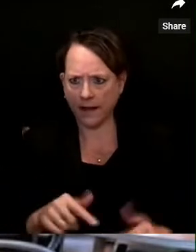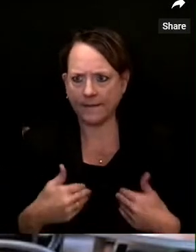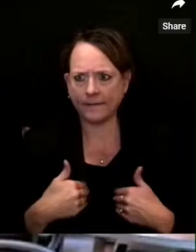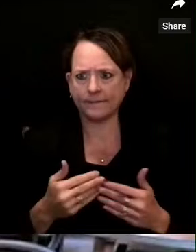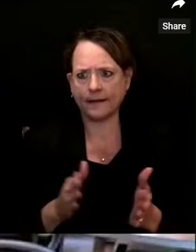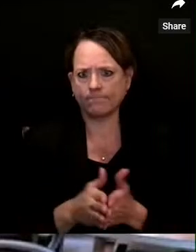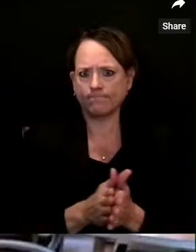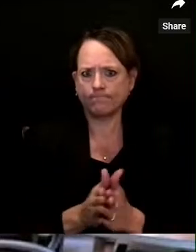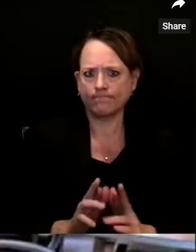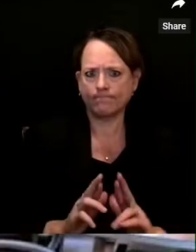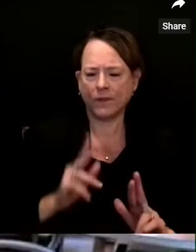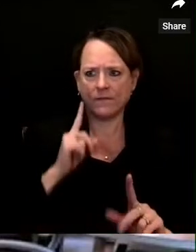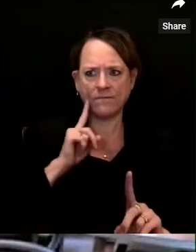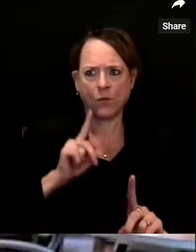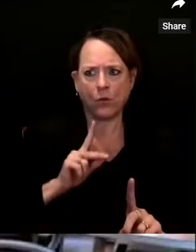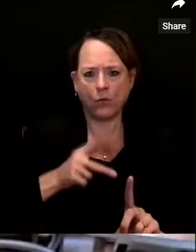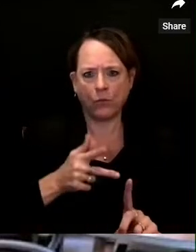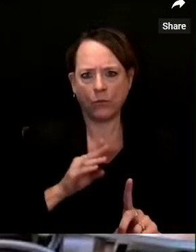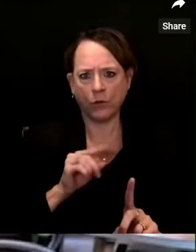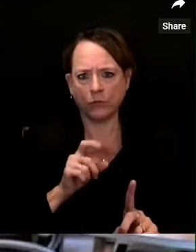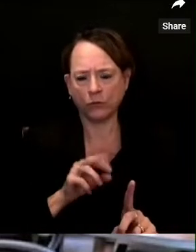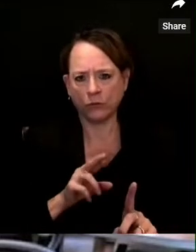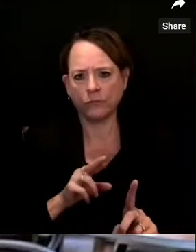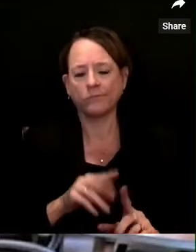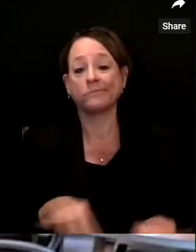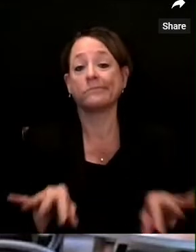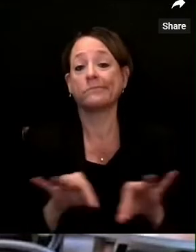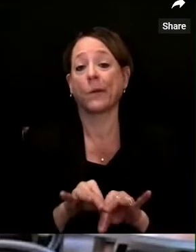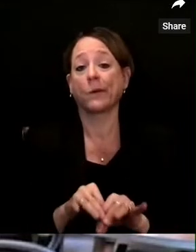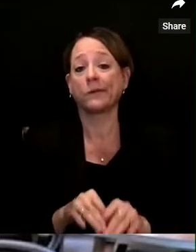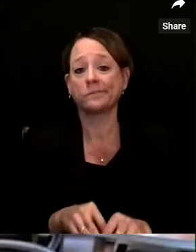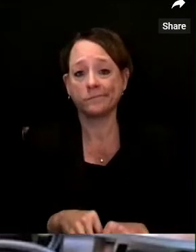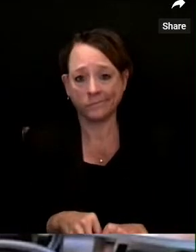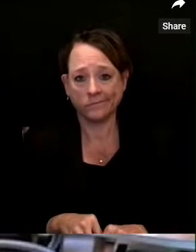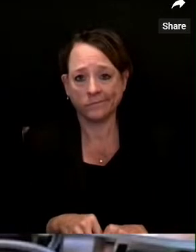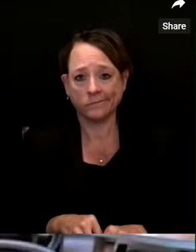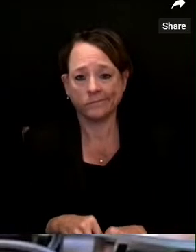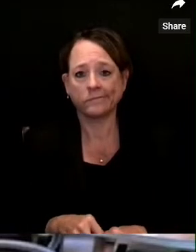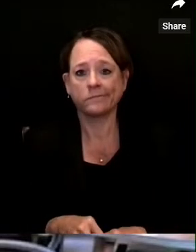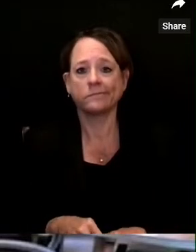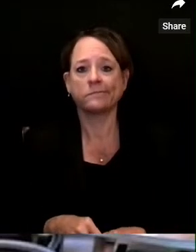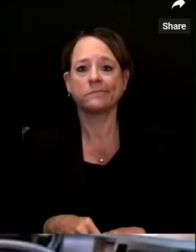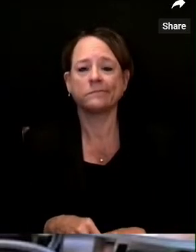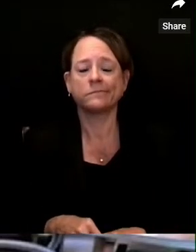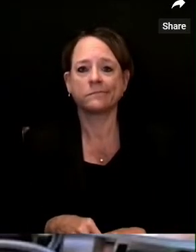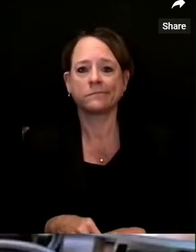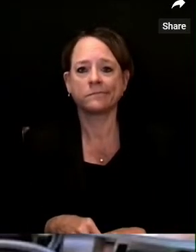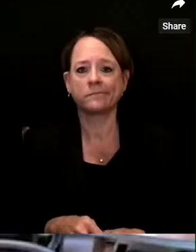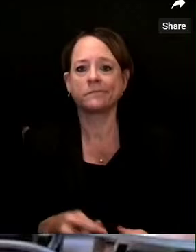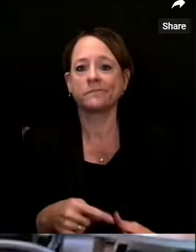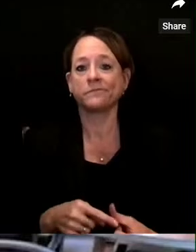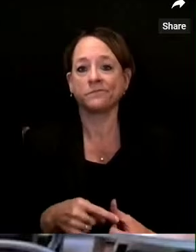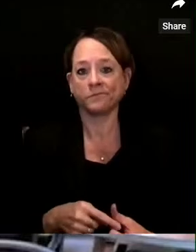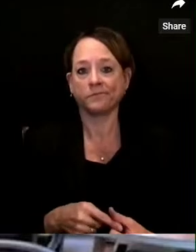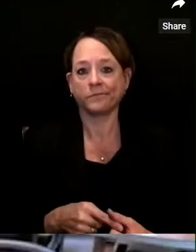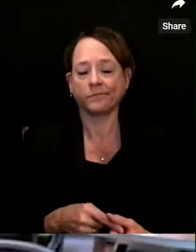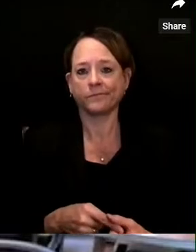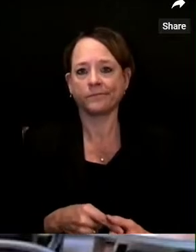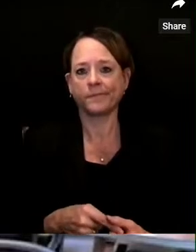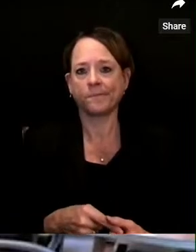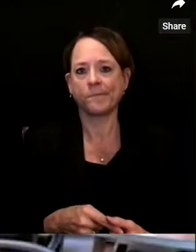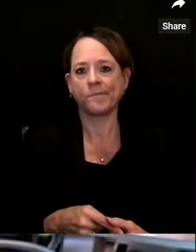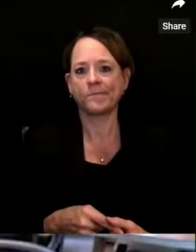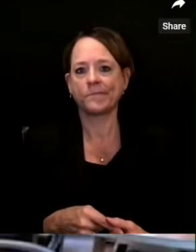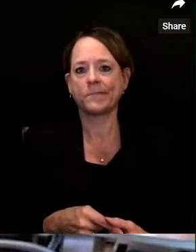that as compared to when we began the overall effort to vaccinate the state of Wisconsin last December, we